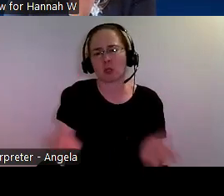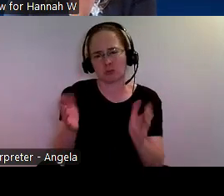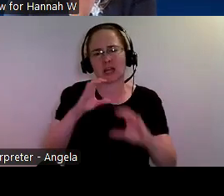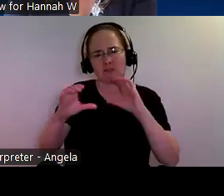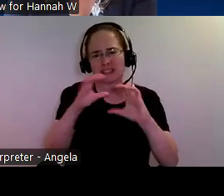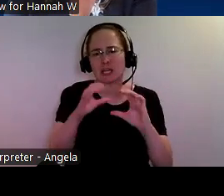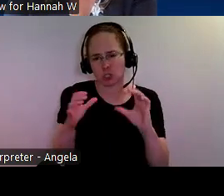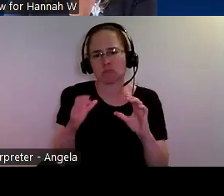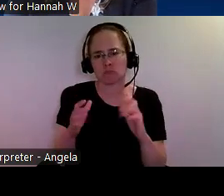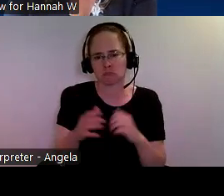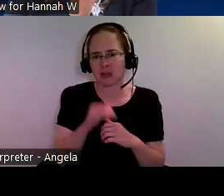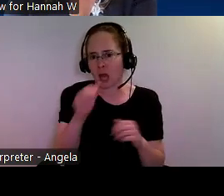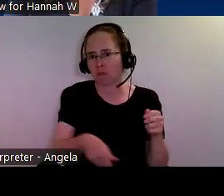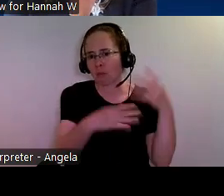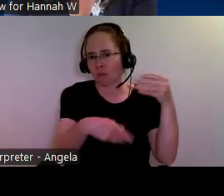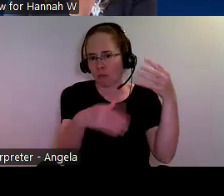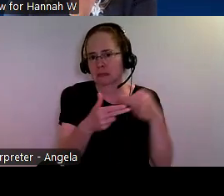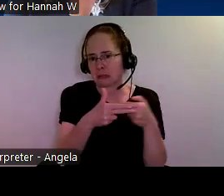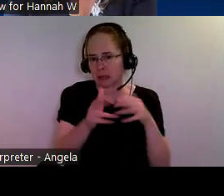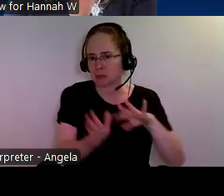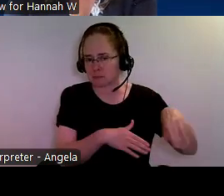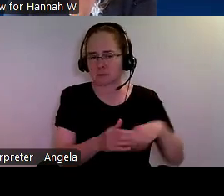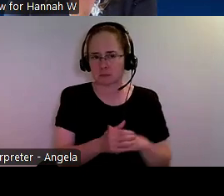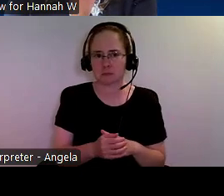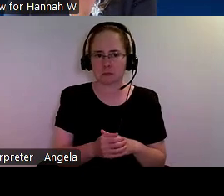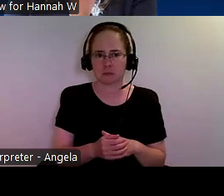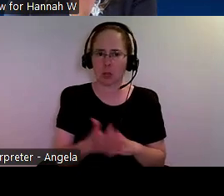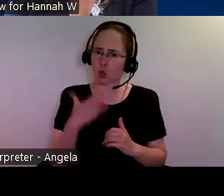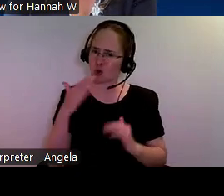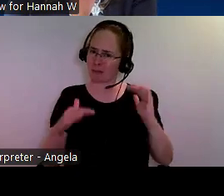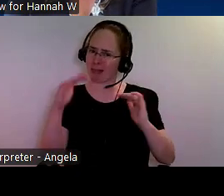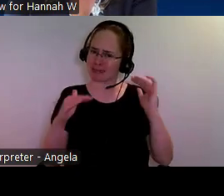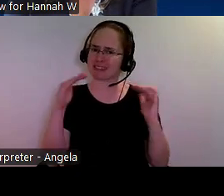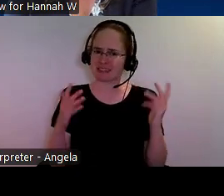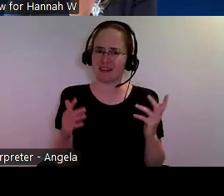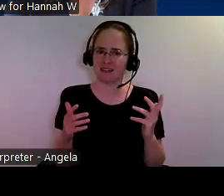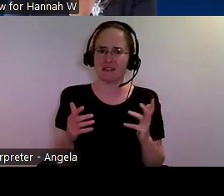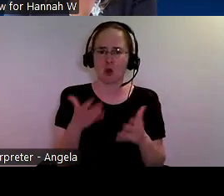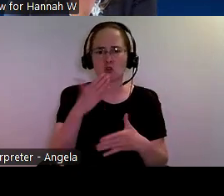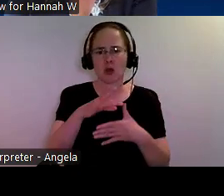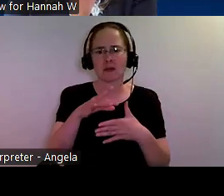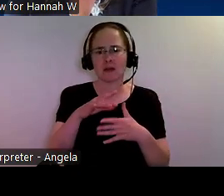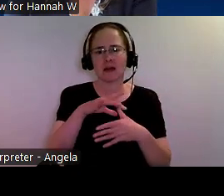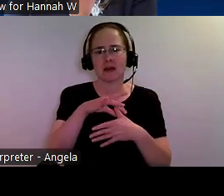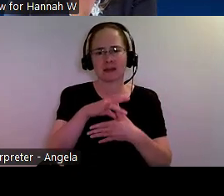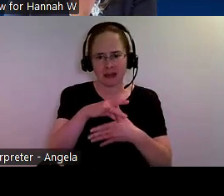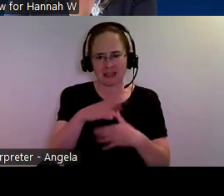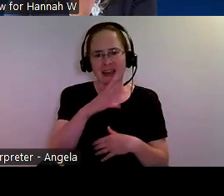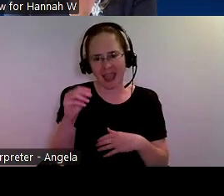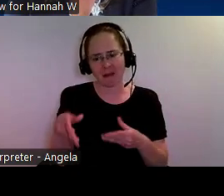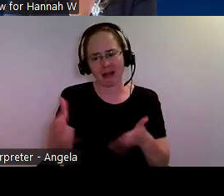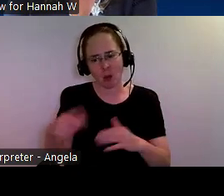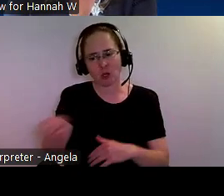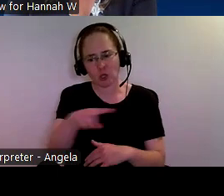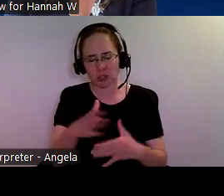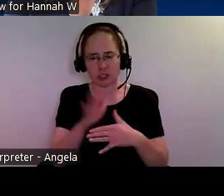as sharing knowledge. So I think we've found a pretty good sweet spot in terms of giving lots of good content, but also giving people space to share their